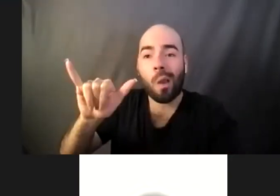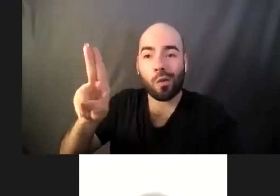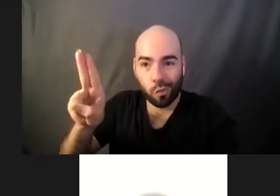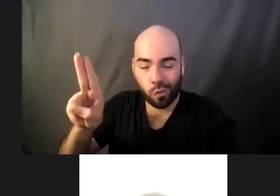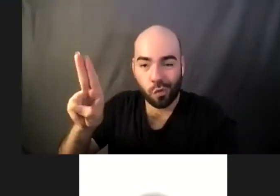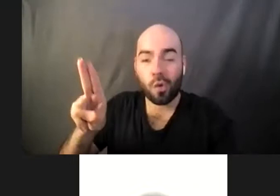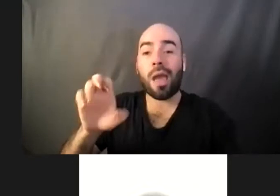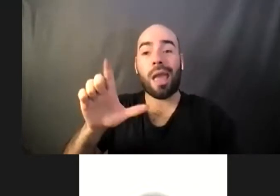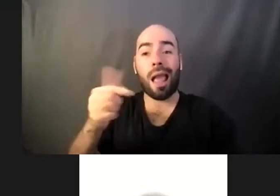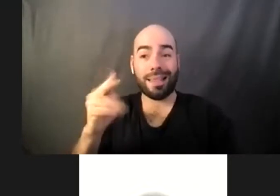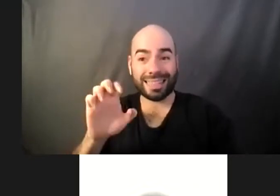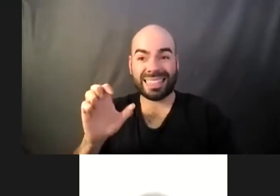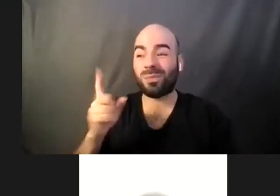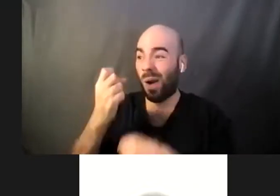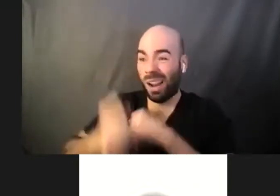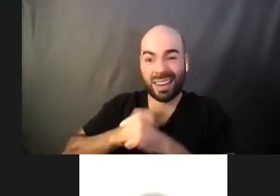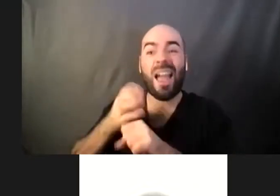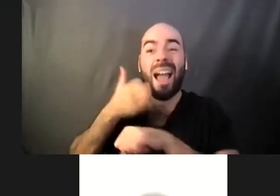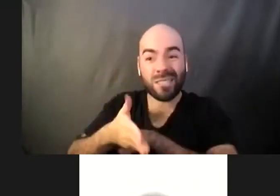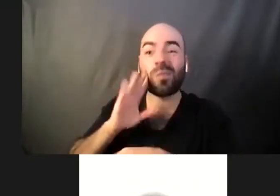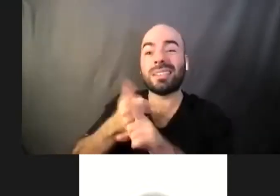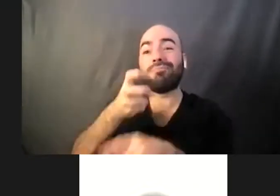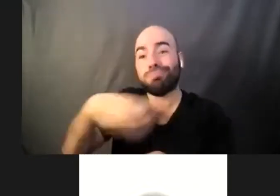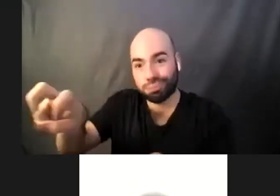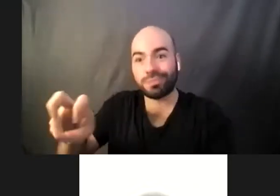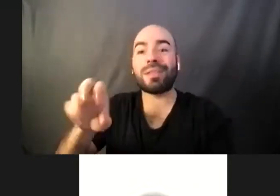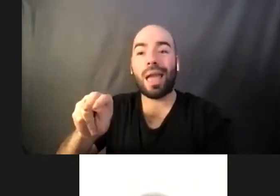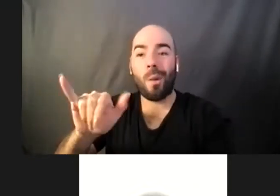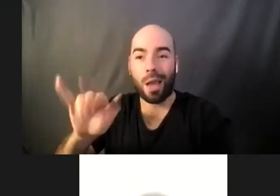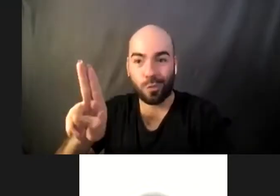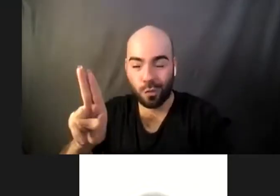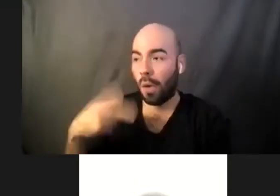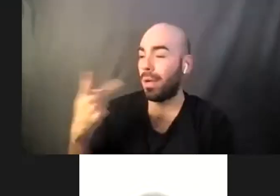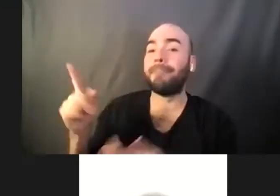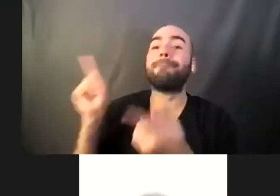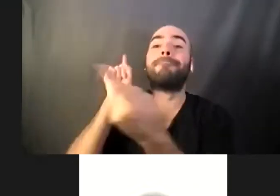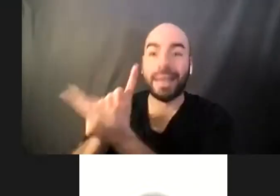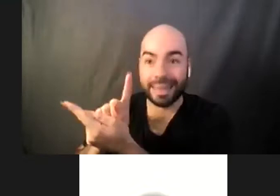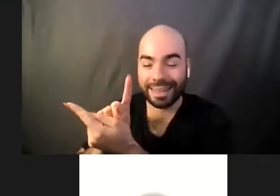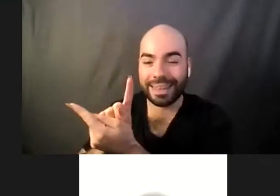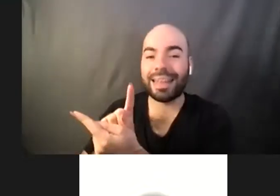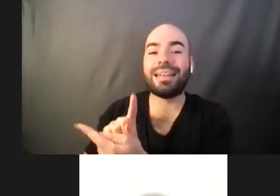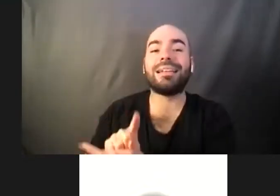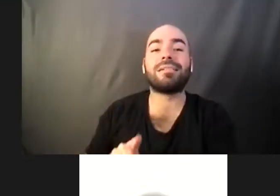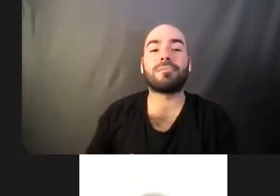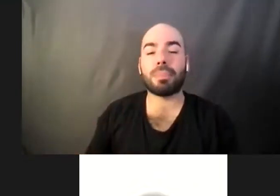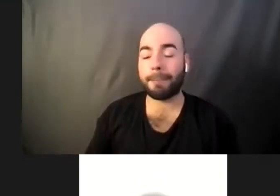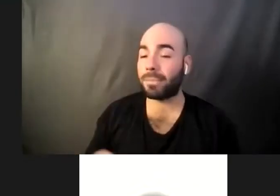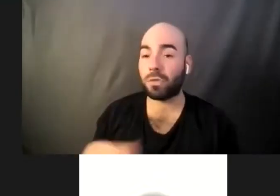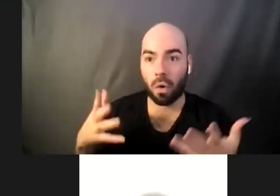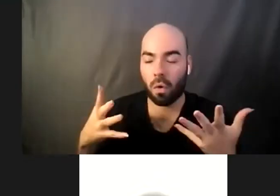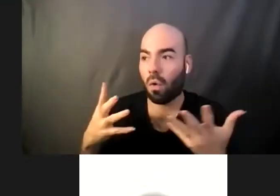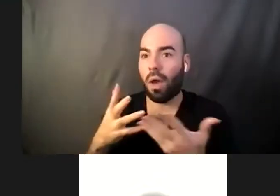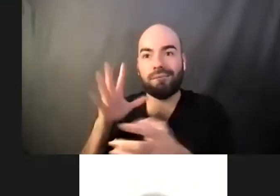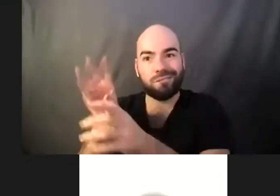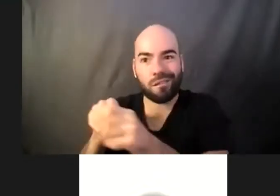to a year later. And I would meet Elegance. And I did Afronauts. Afronauts ended up playing all these film festivals.